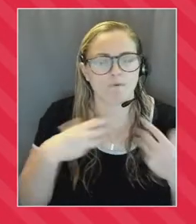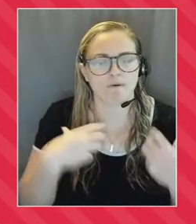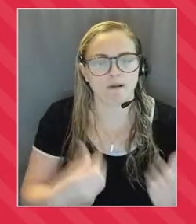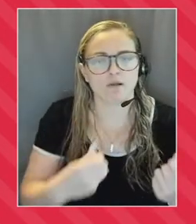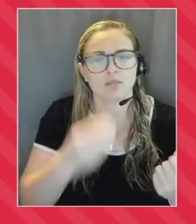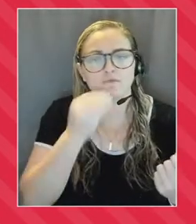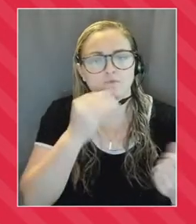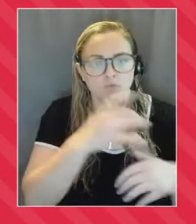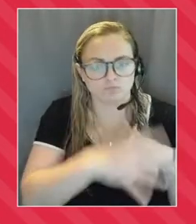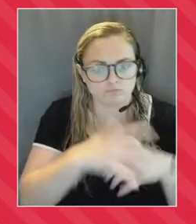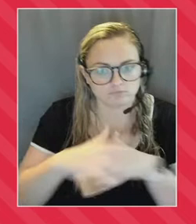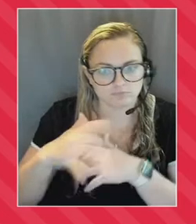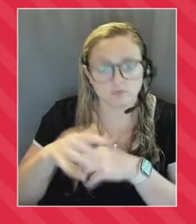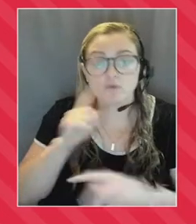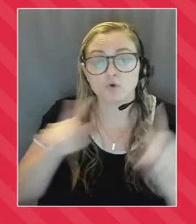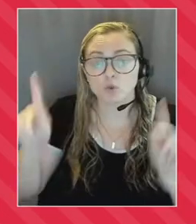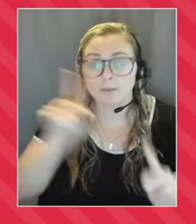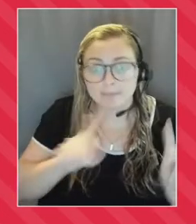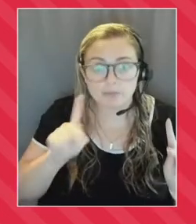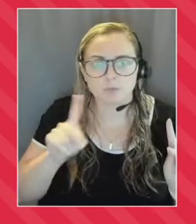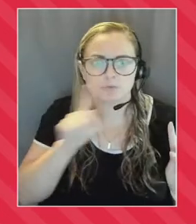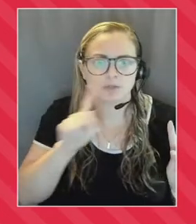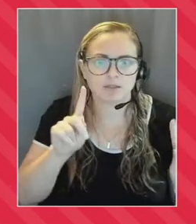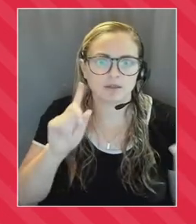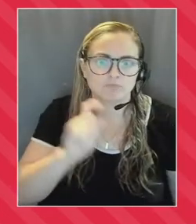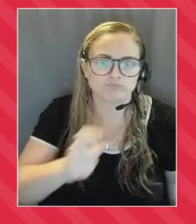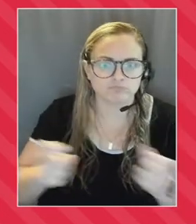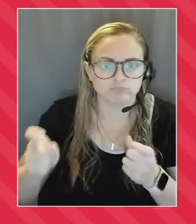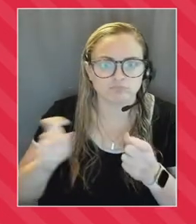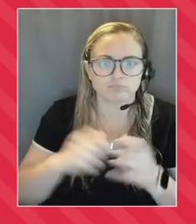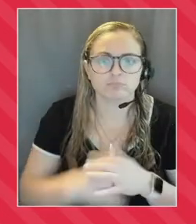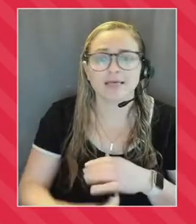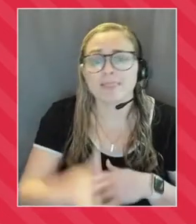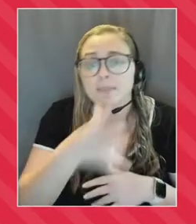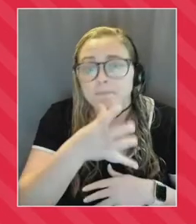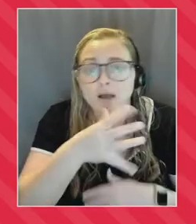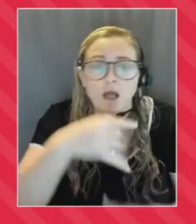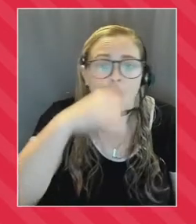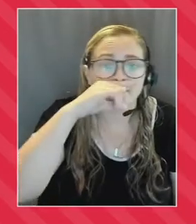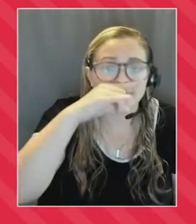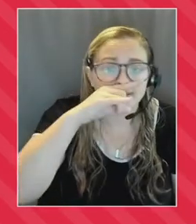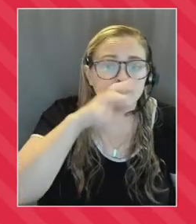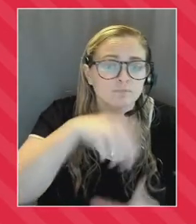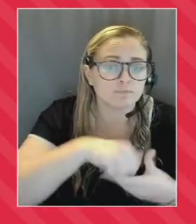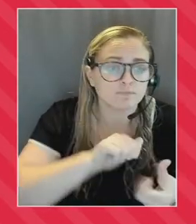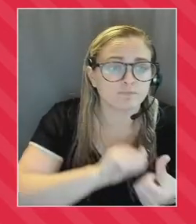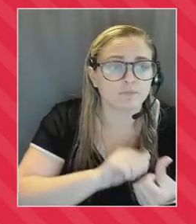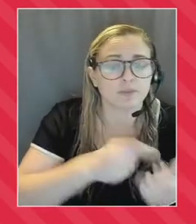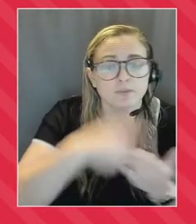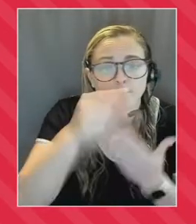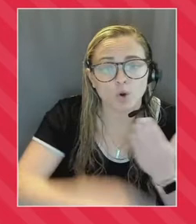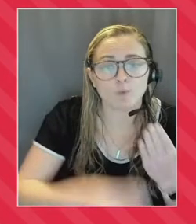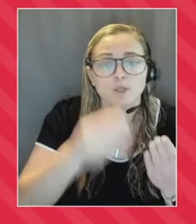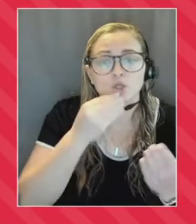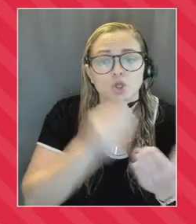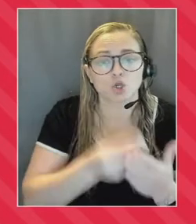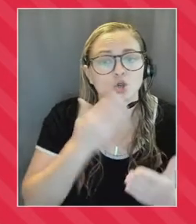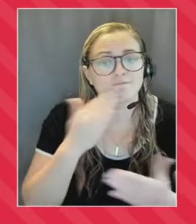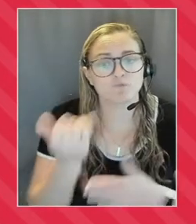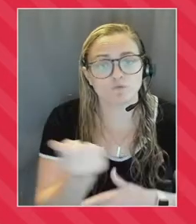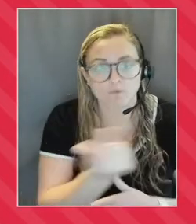for those millions they serve. The moms and kids who participate in Good Food for All